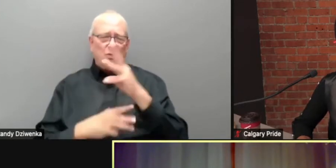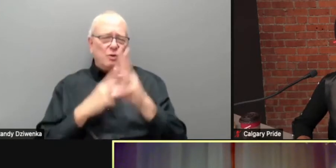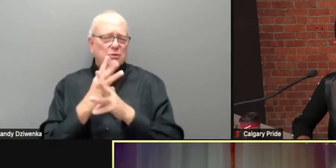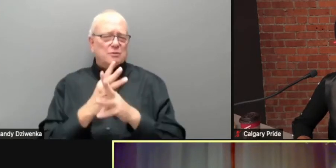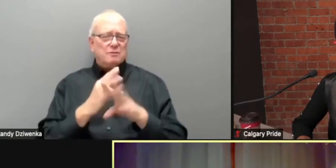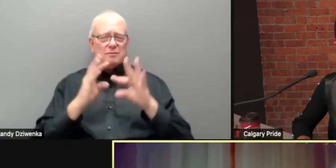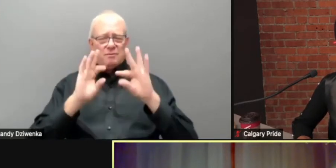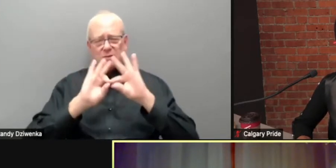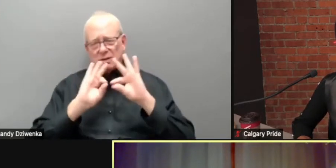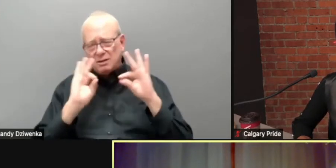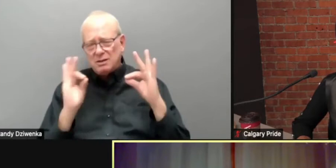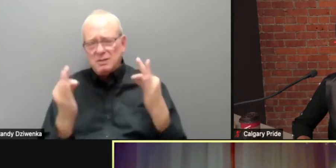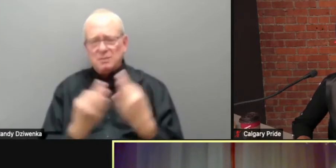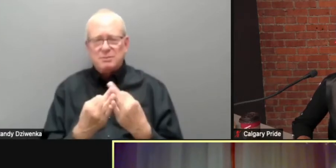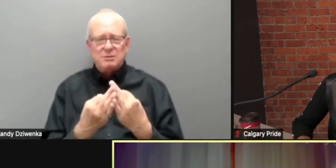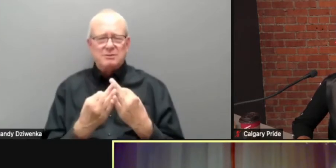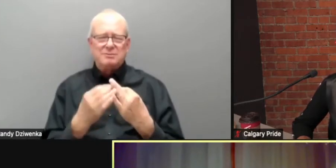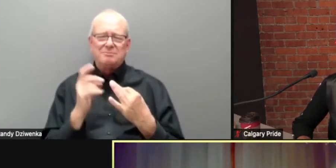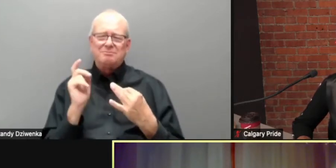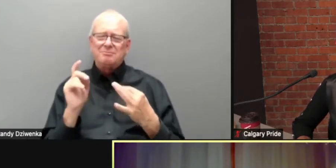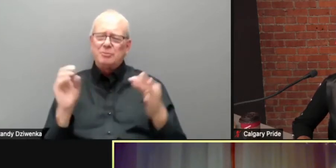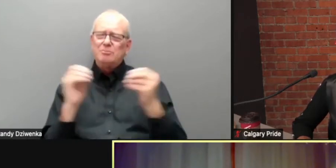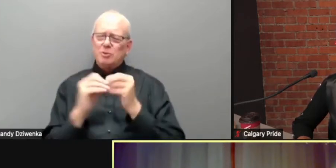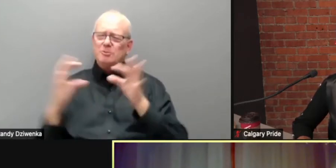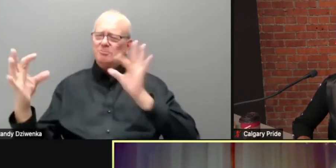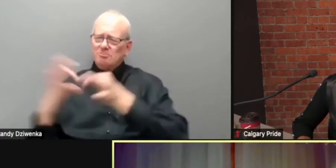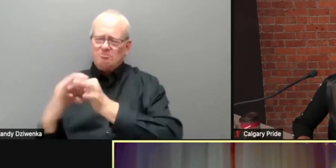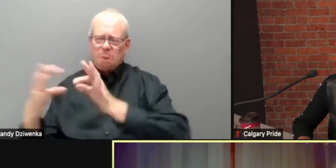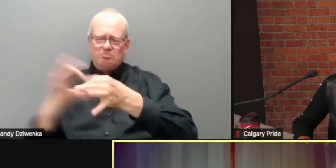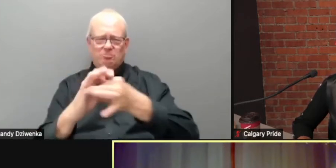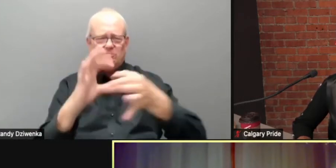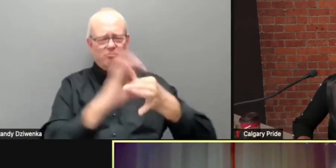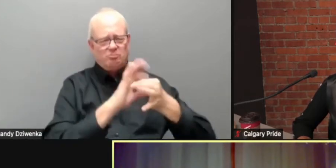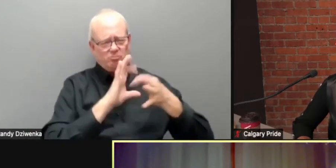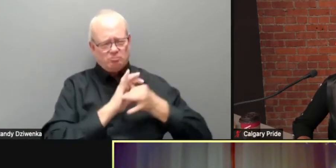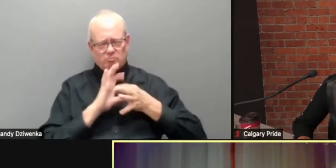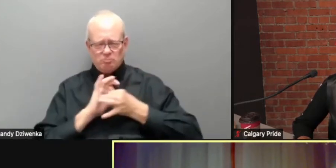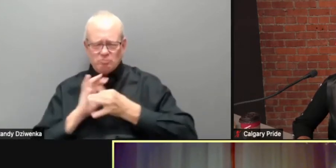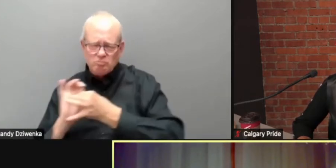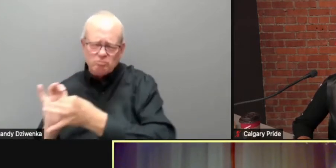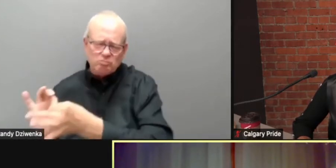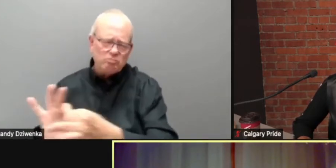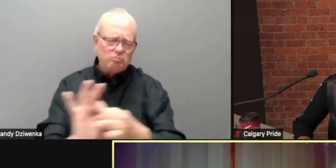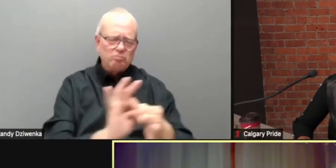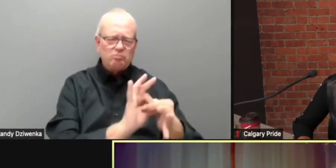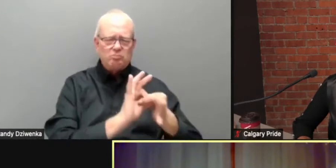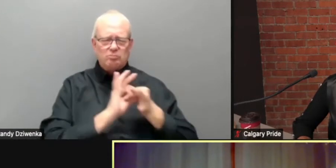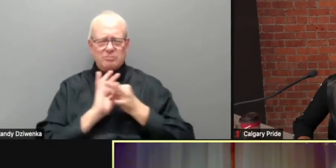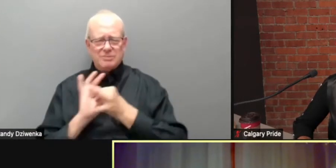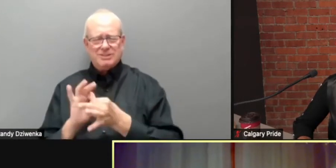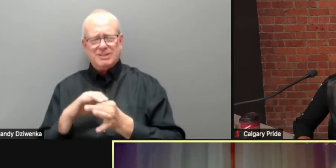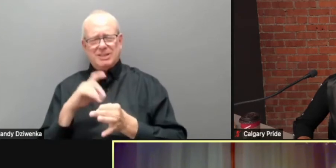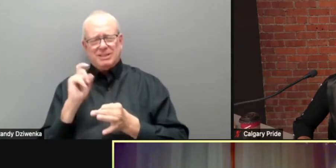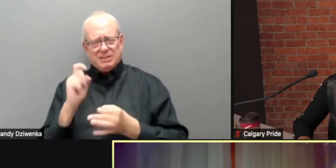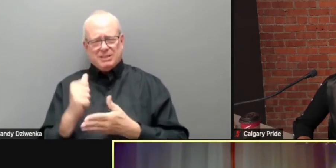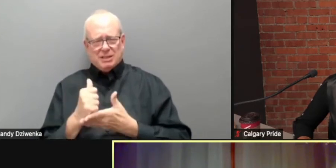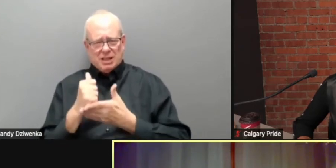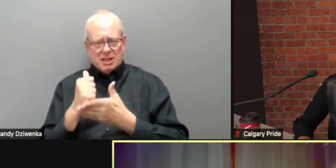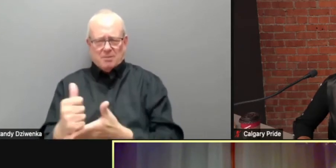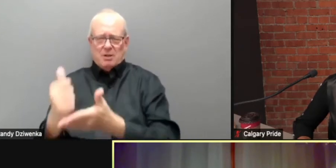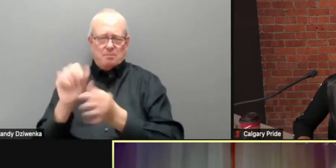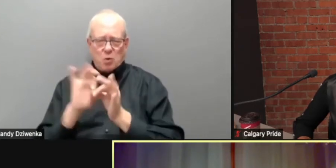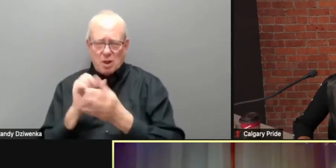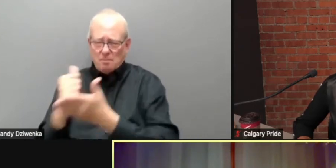join hands, and we need to help those who need the help. We have, thank God,